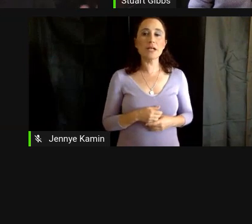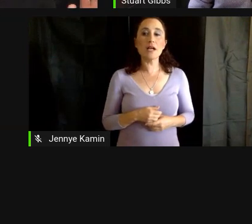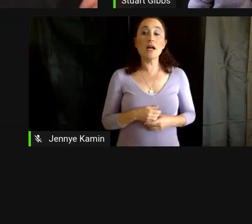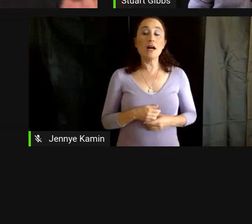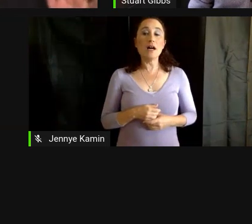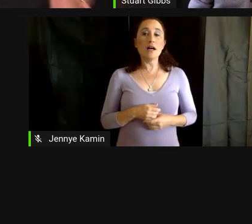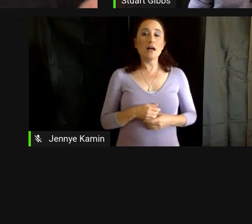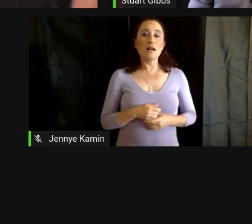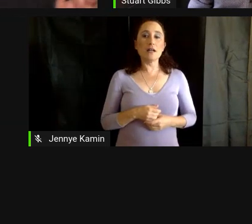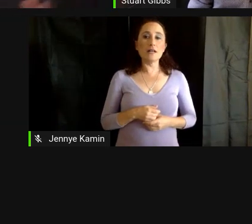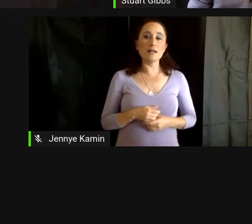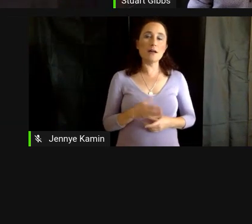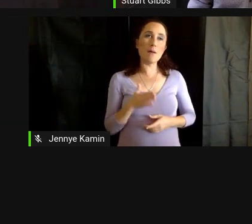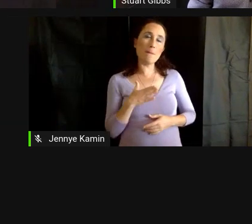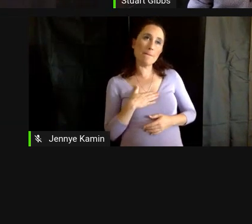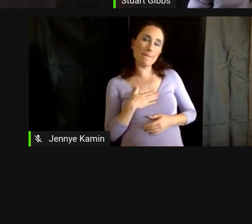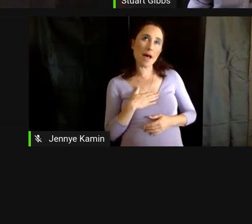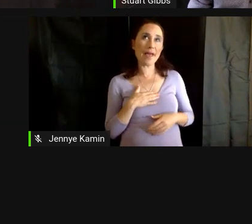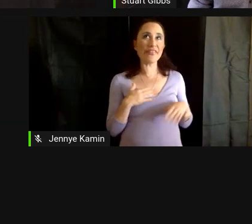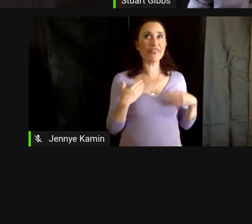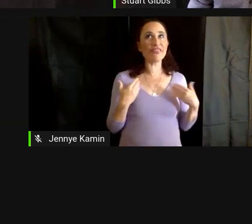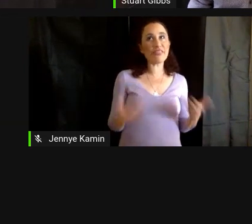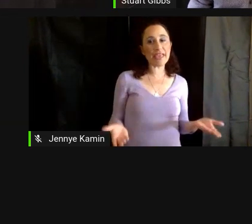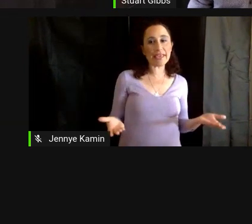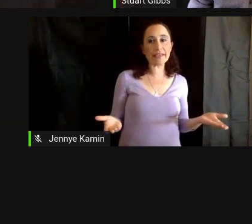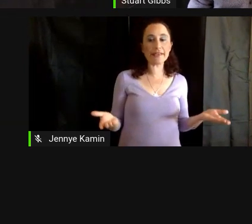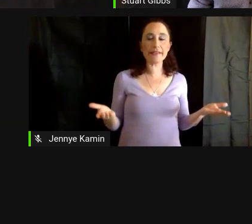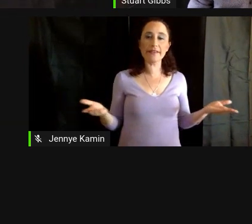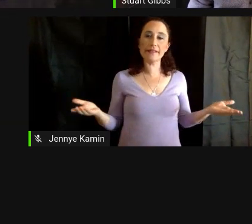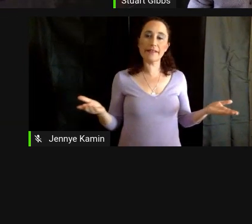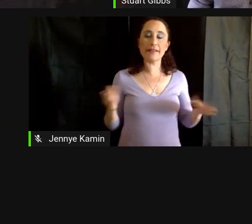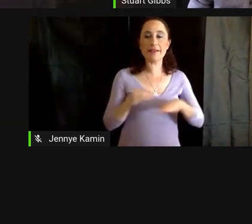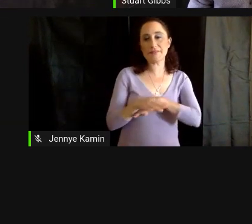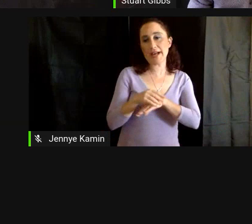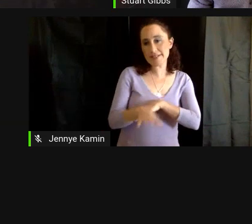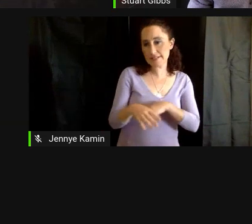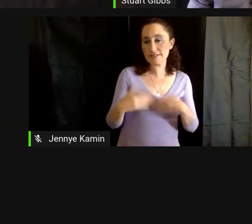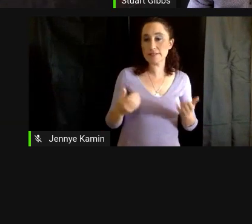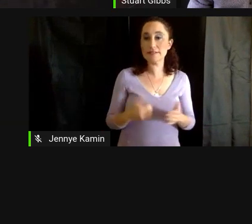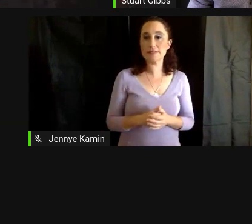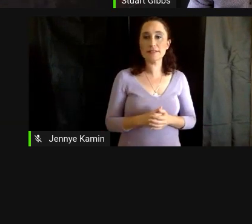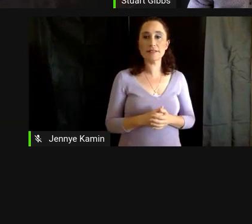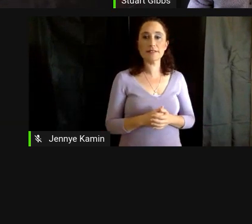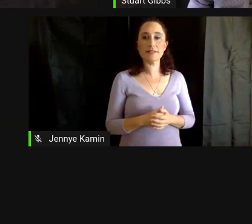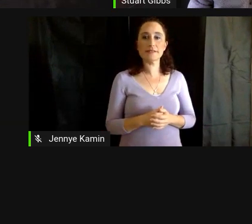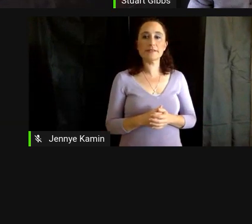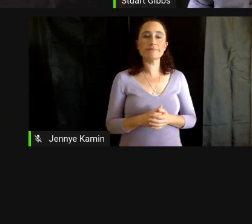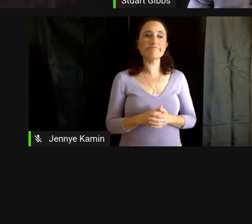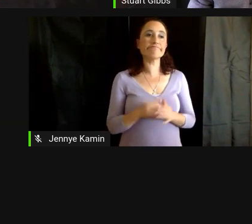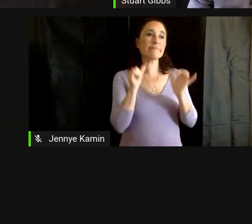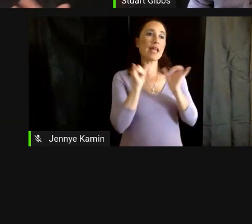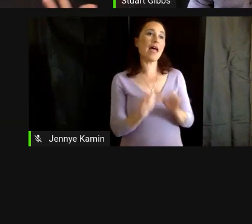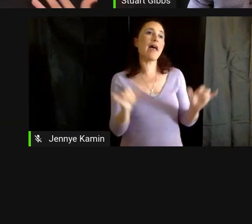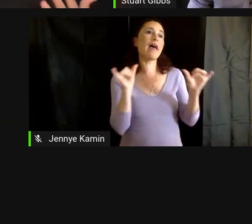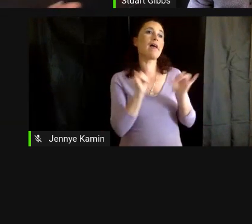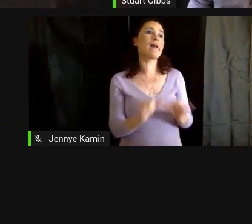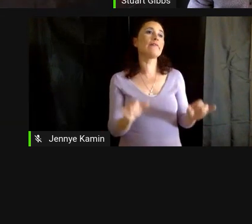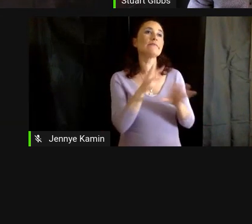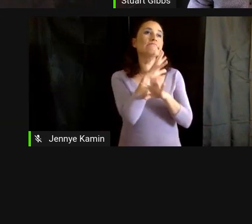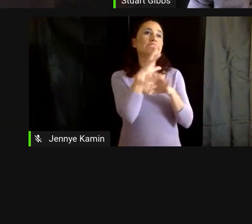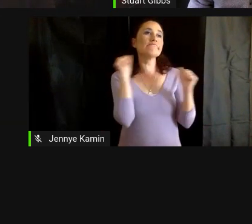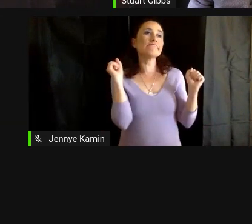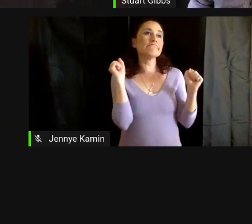my sort of like thing is I like to take kind of like everyday normal